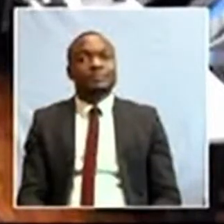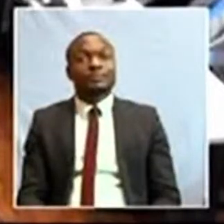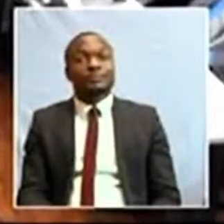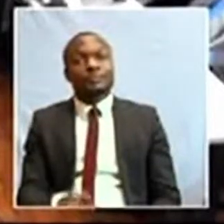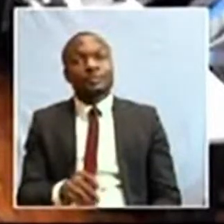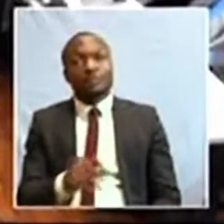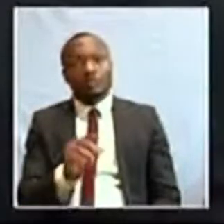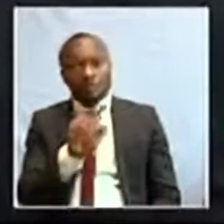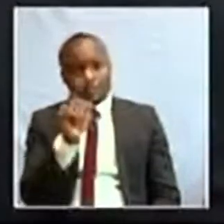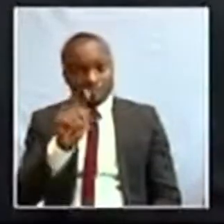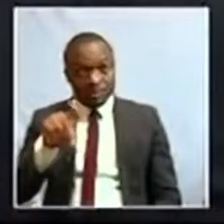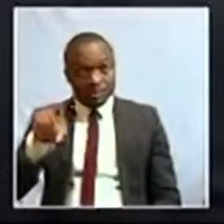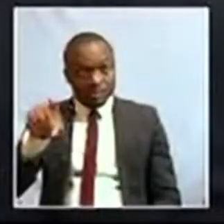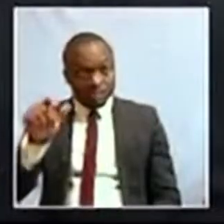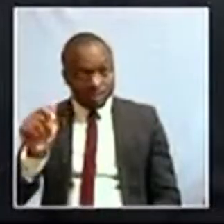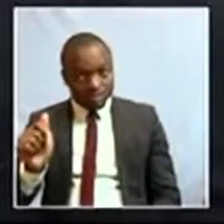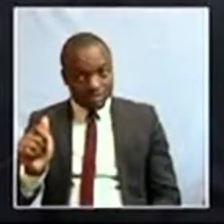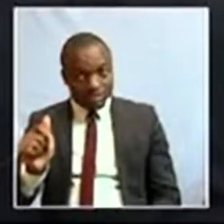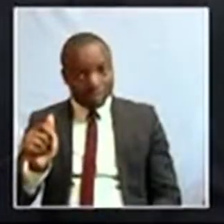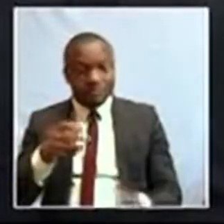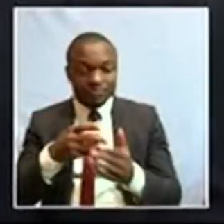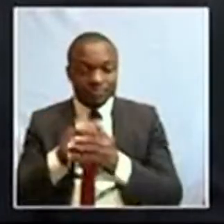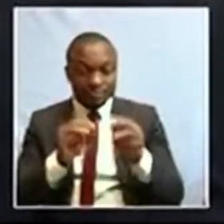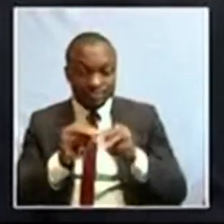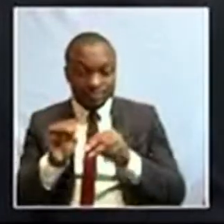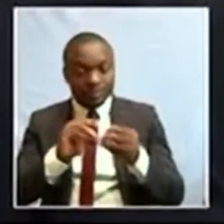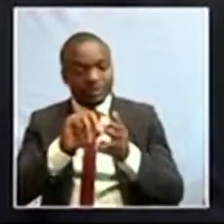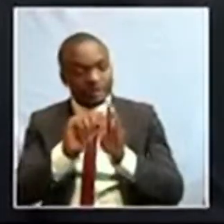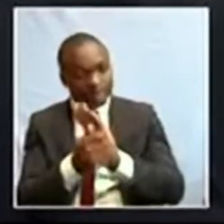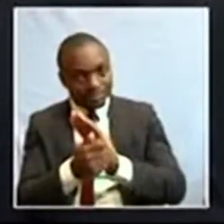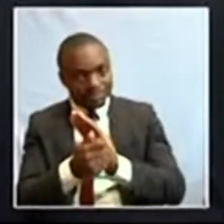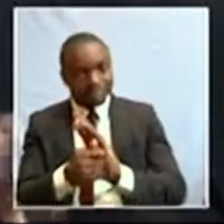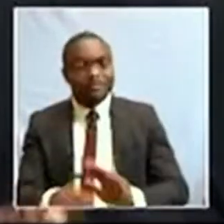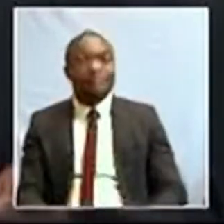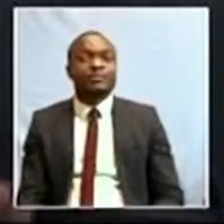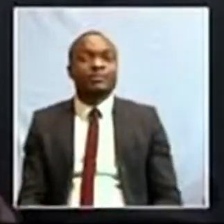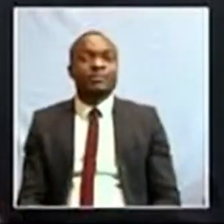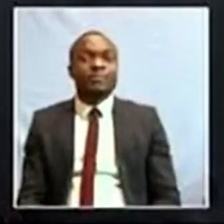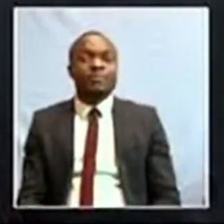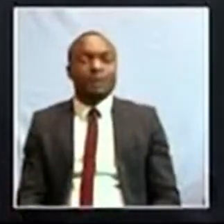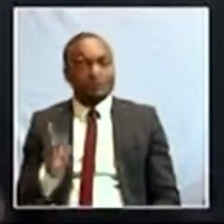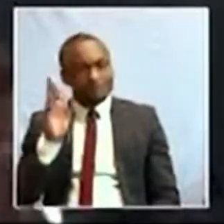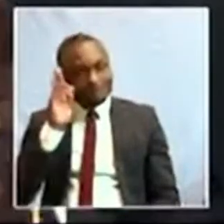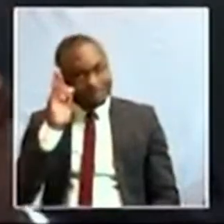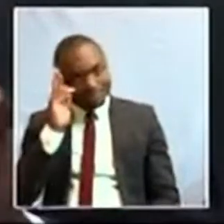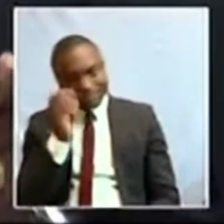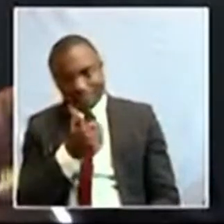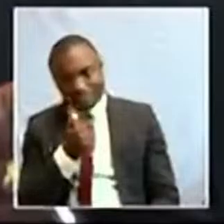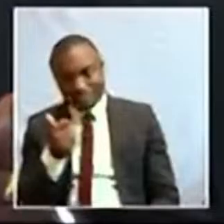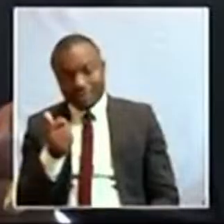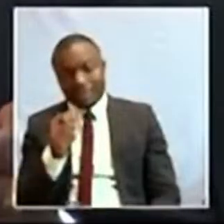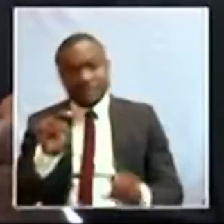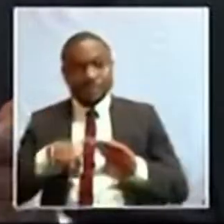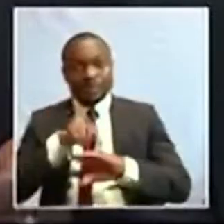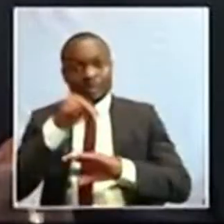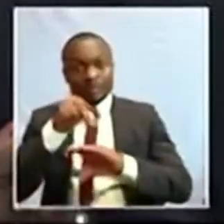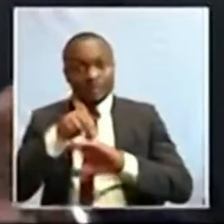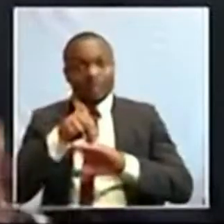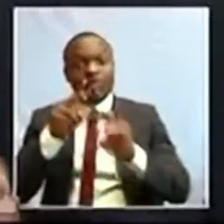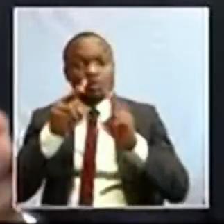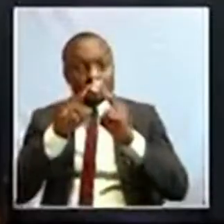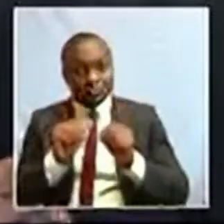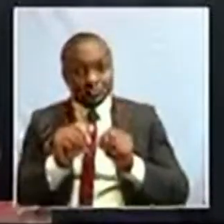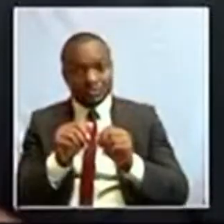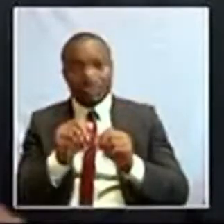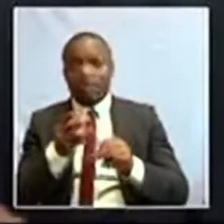Act, Financial Management Act, and I remember another one, the National Rural and